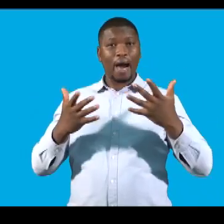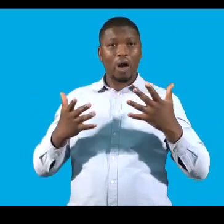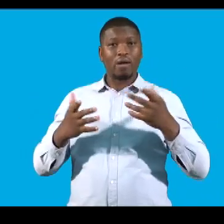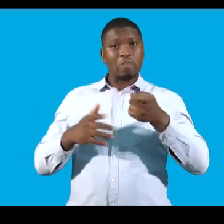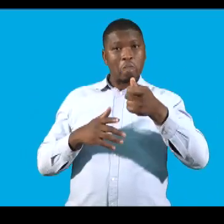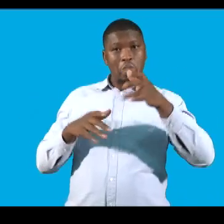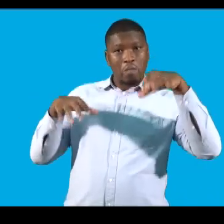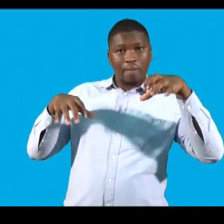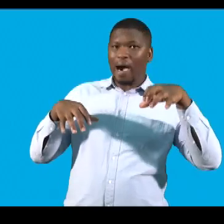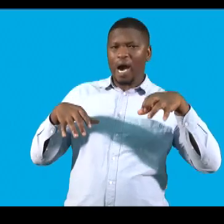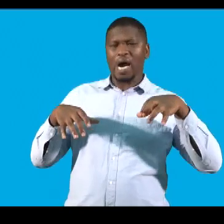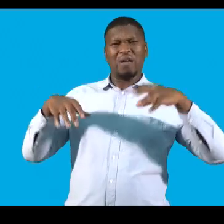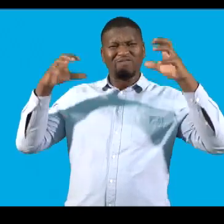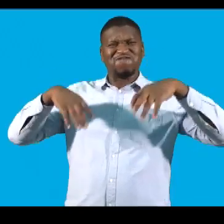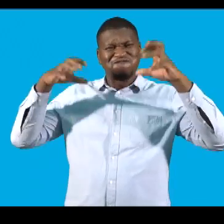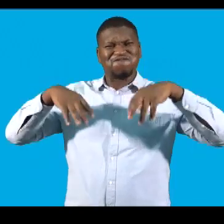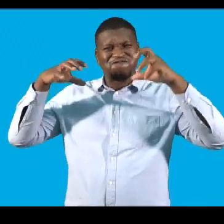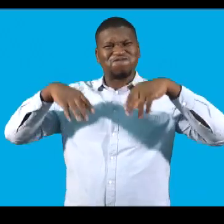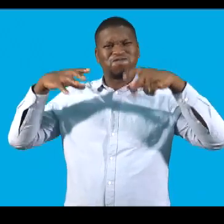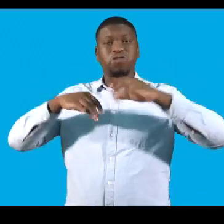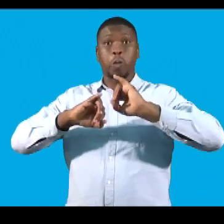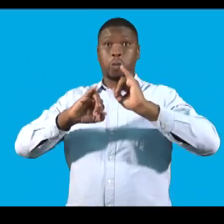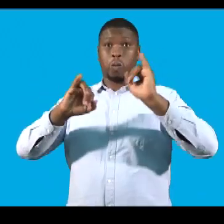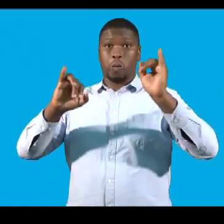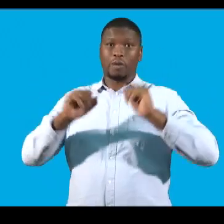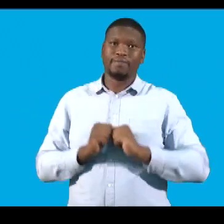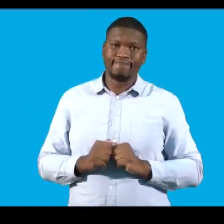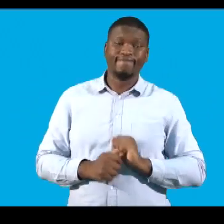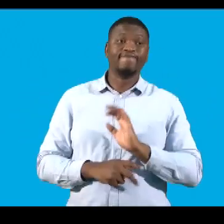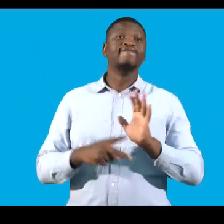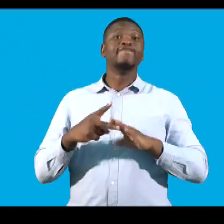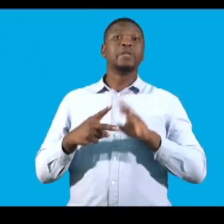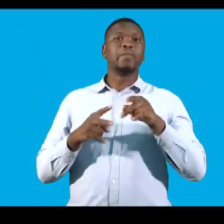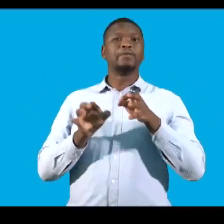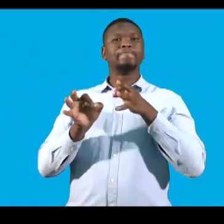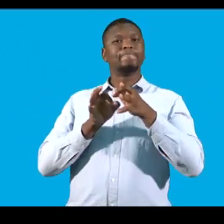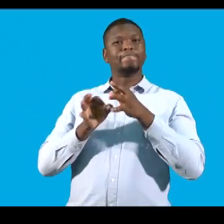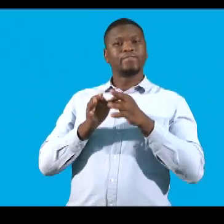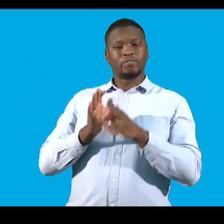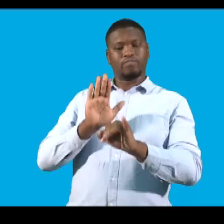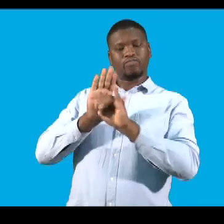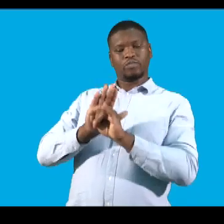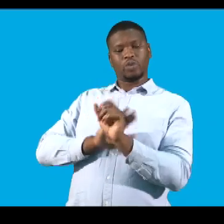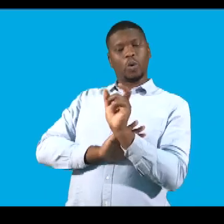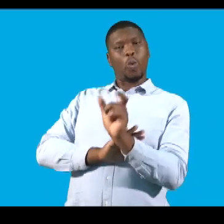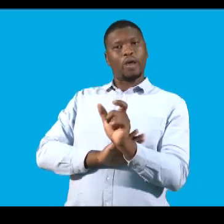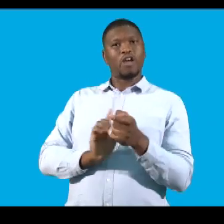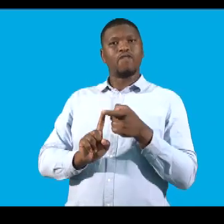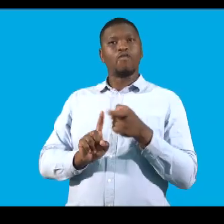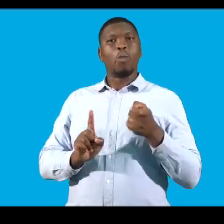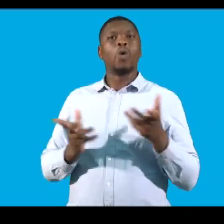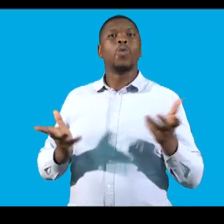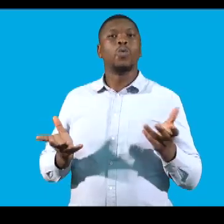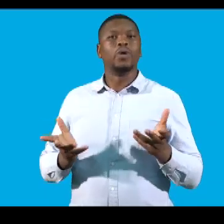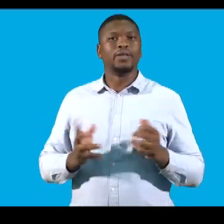difficult to walk through. It is dense. Step 2. Explain the response that the identified word evokes from you.